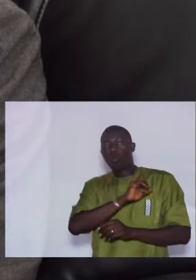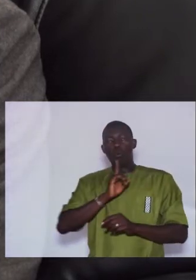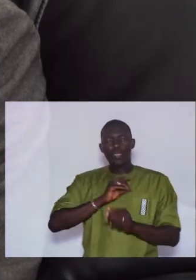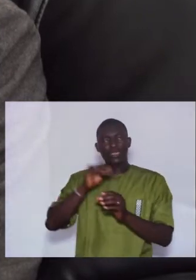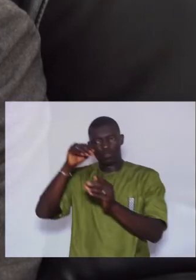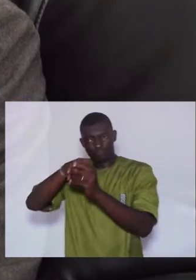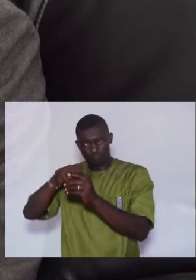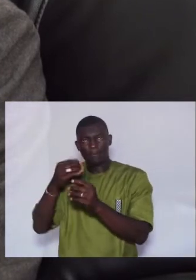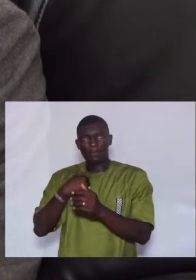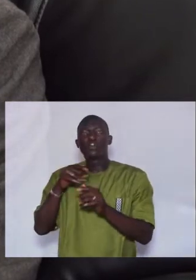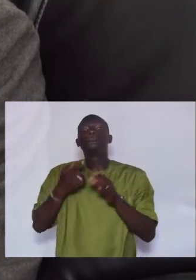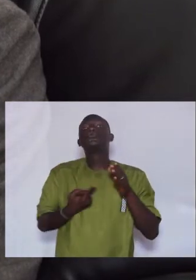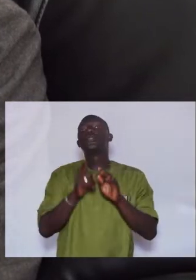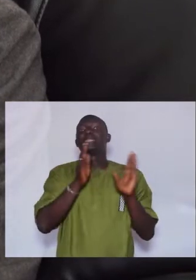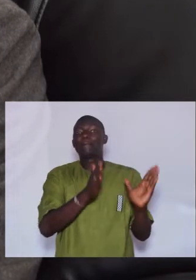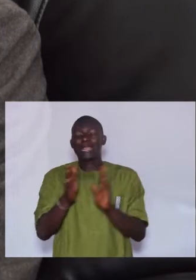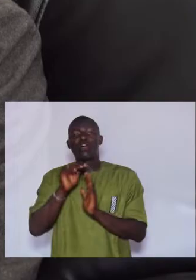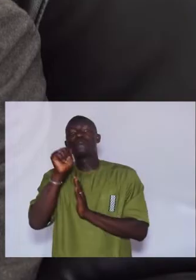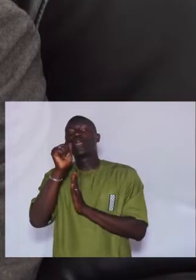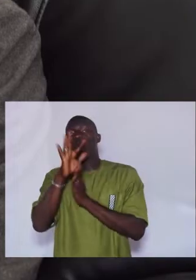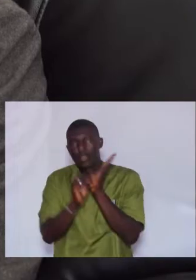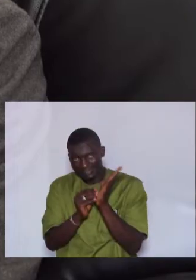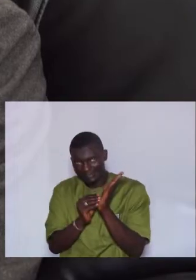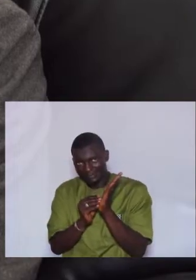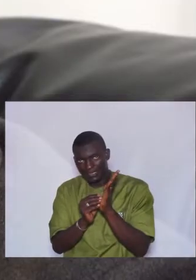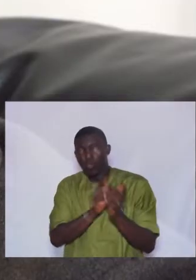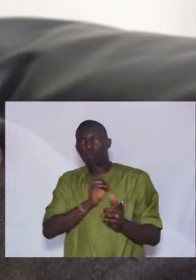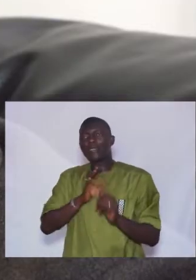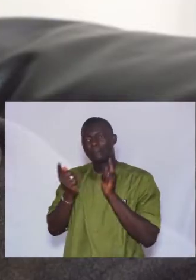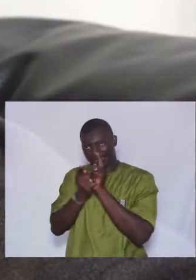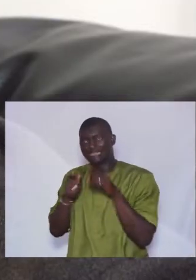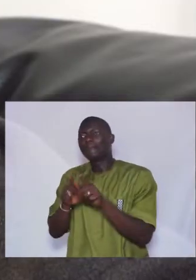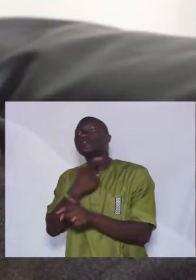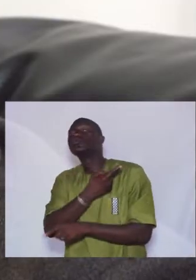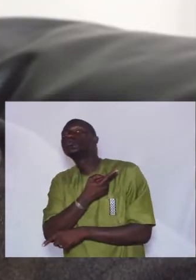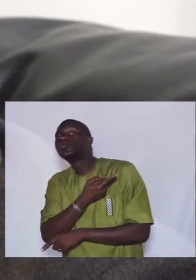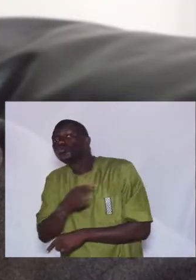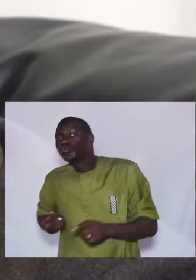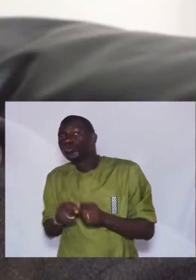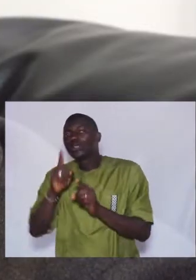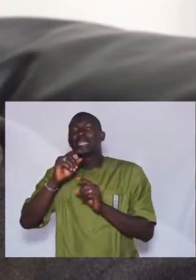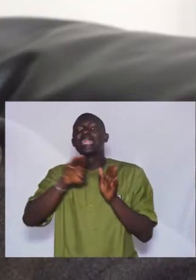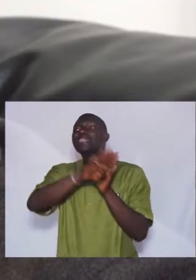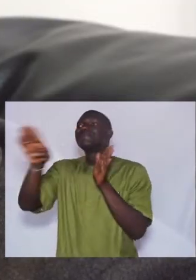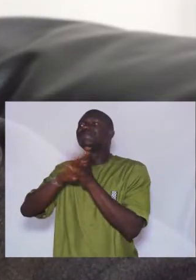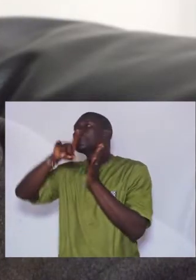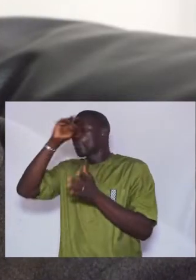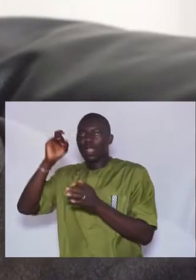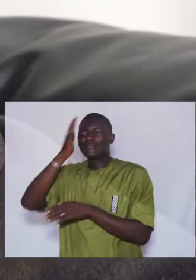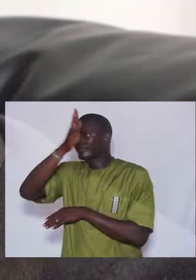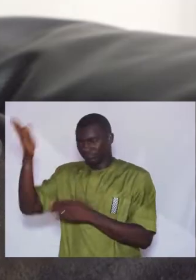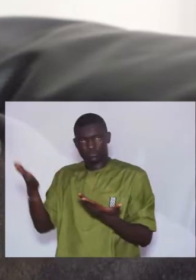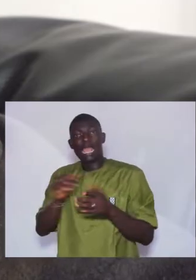auditees during the planning of the audit. We engage them during field work, the performing of the audit, as well as the reporting stage of the